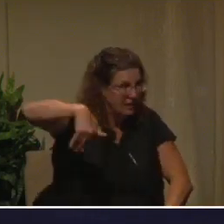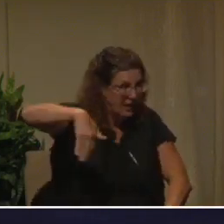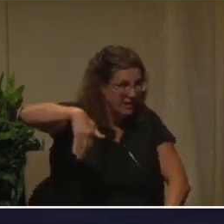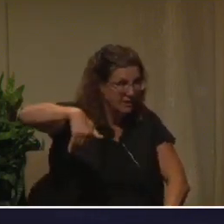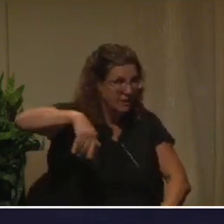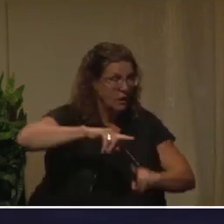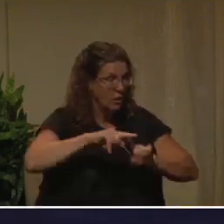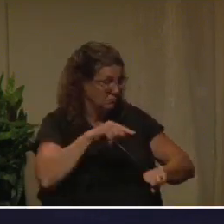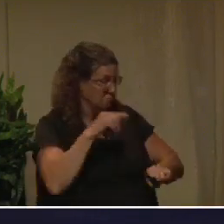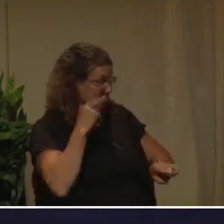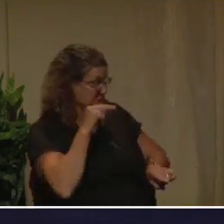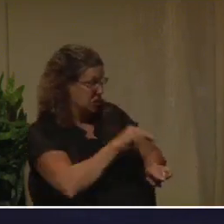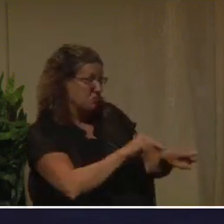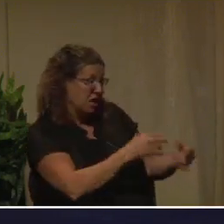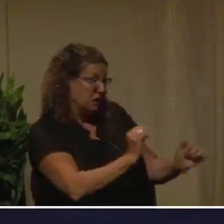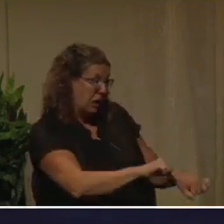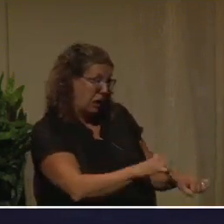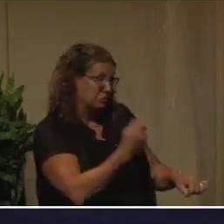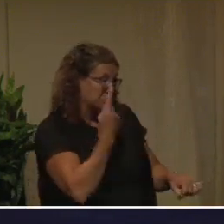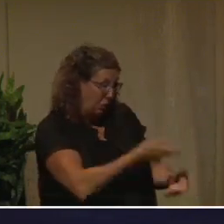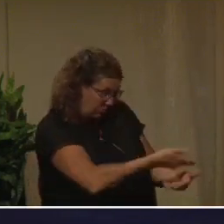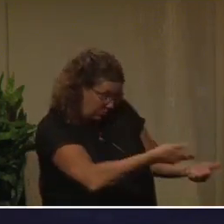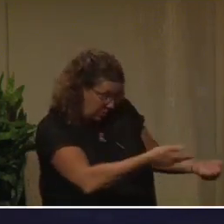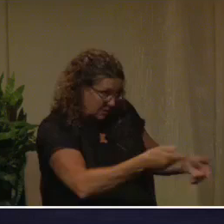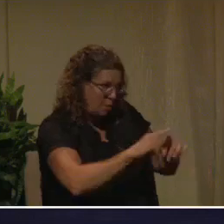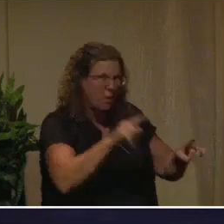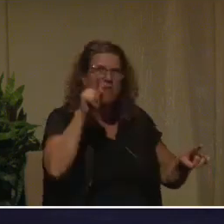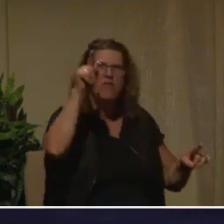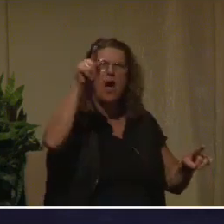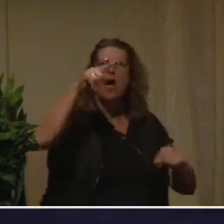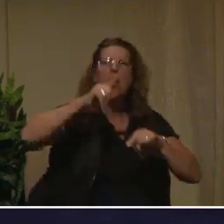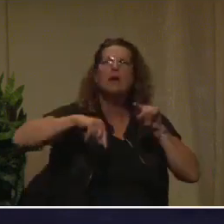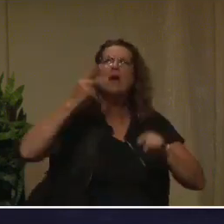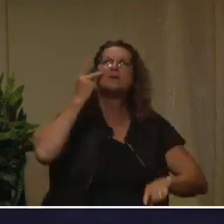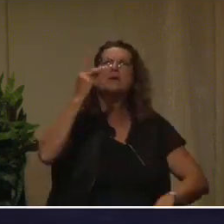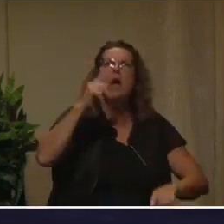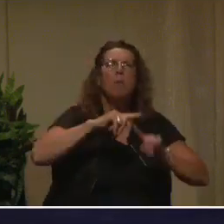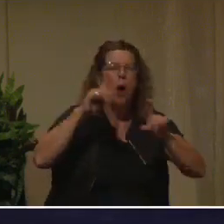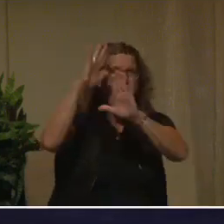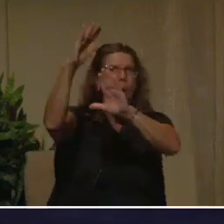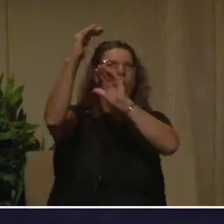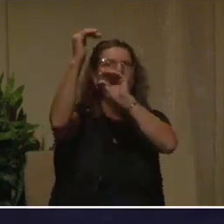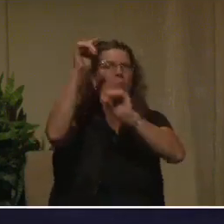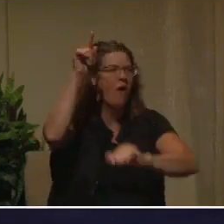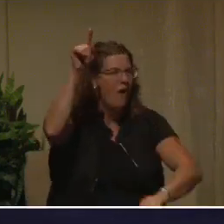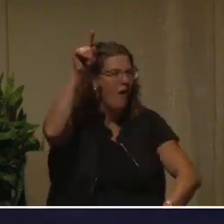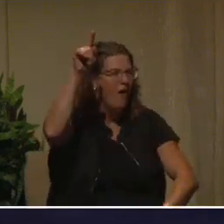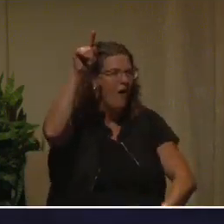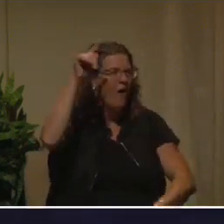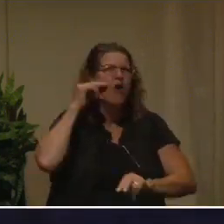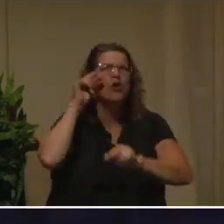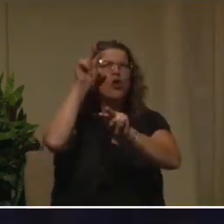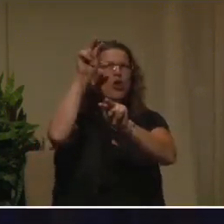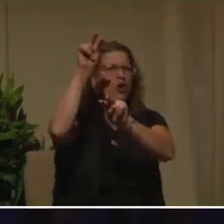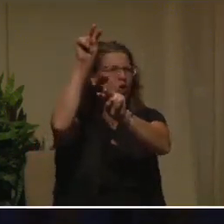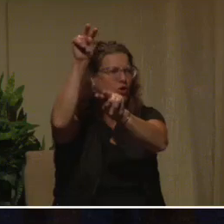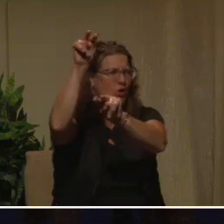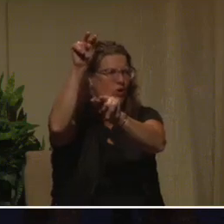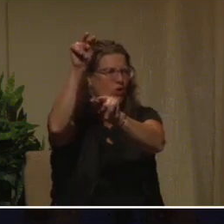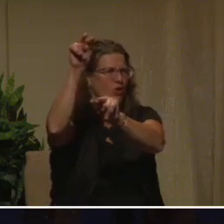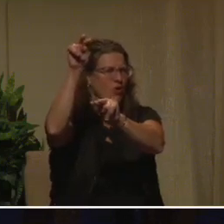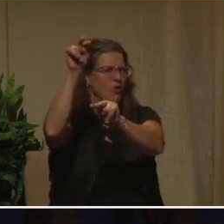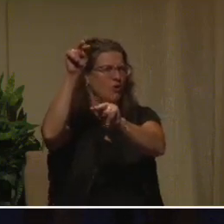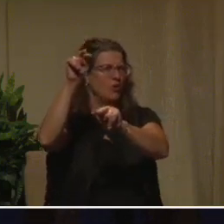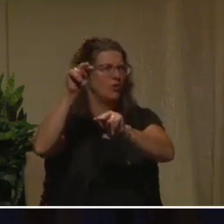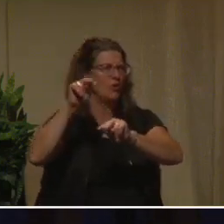is unseen is eternal. Now, if you know anything about the Apostle Paul, go back and read, or go